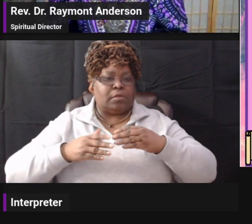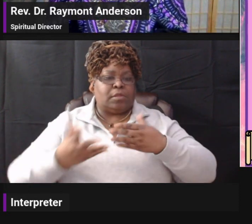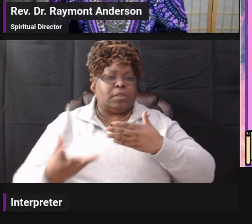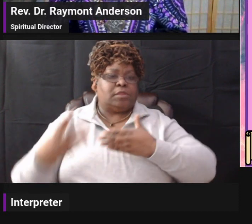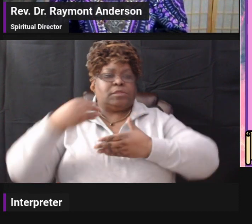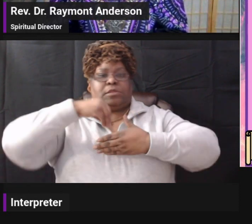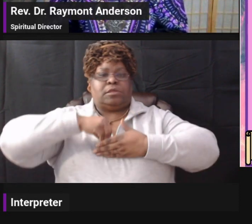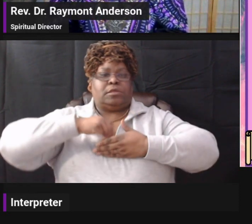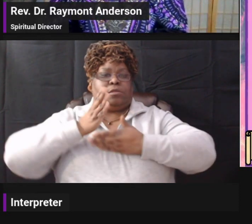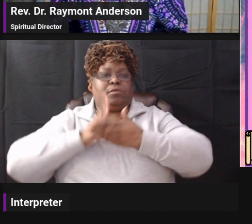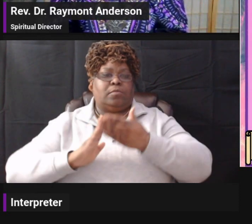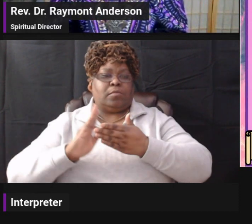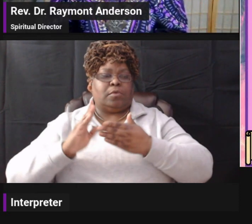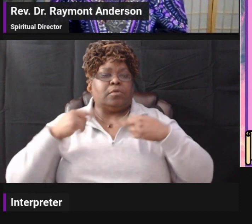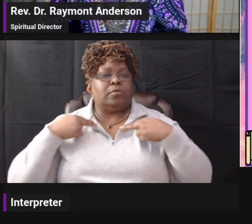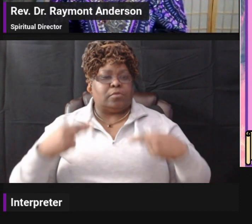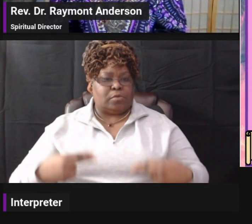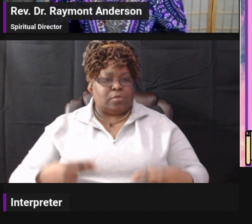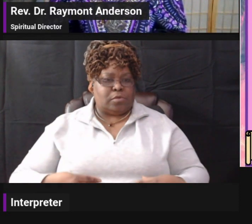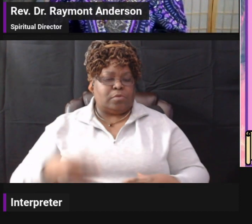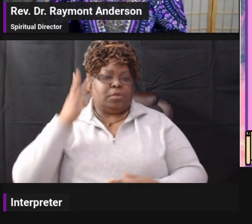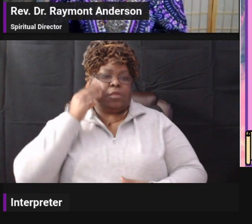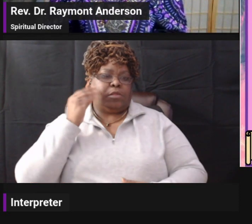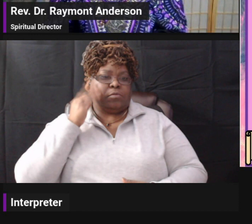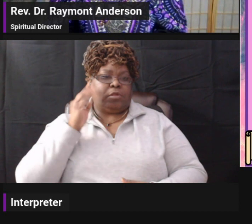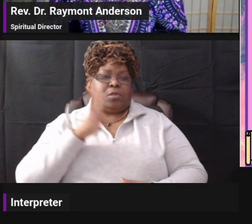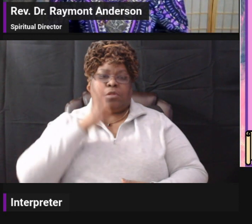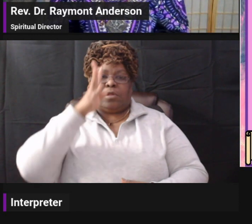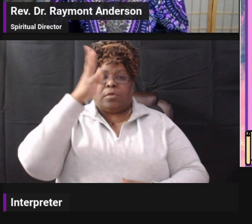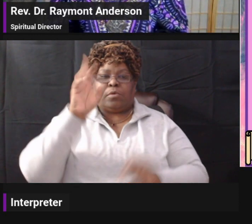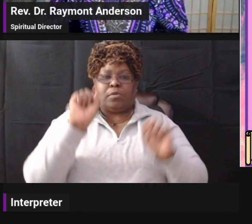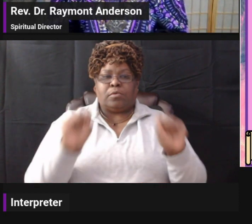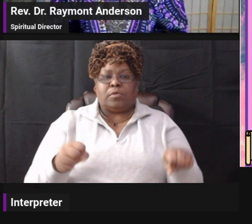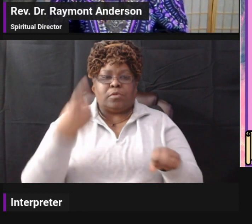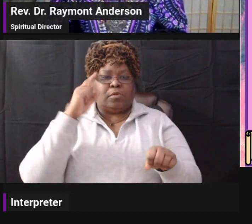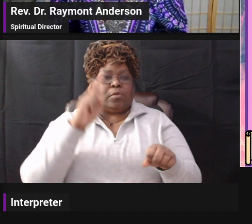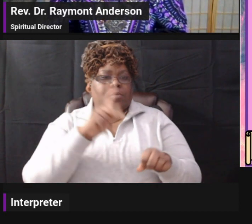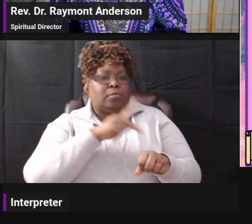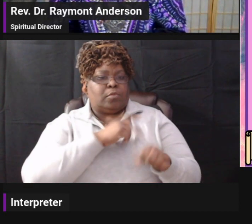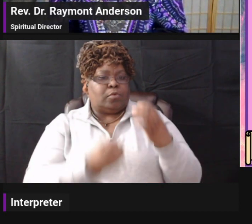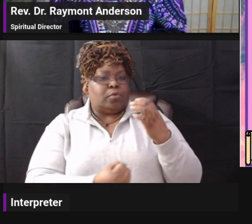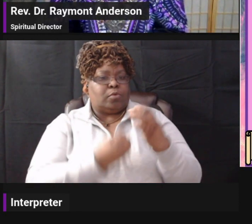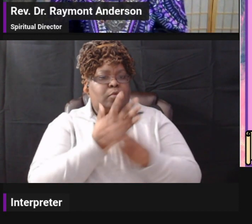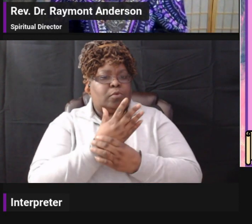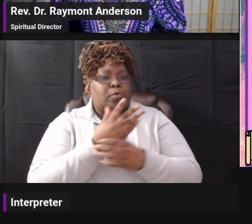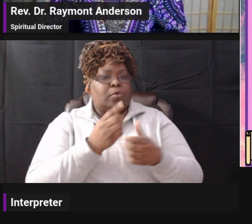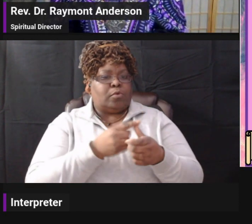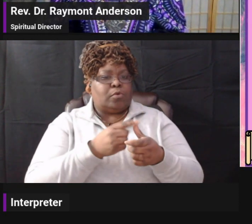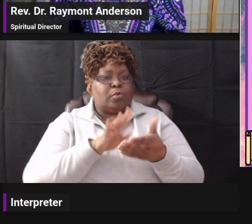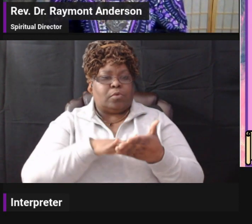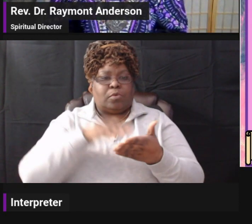Discomfort is an inherent part of the human experience. It generates potential for personal